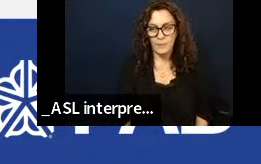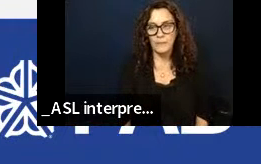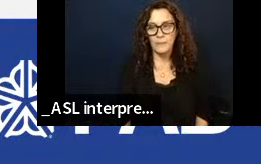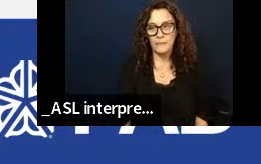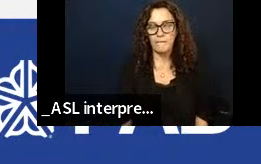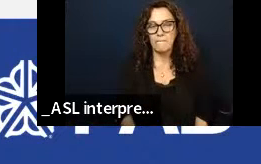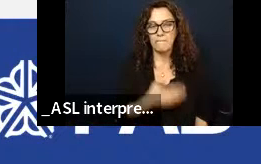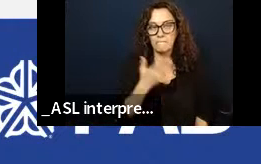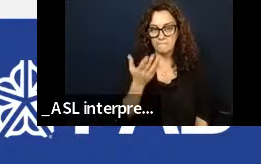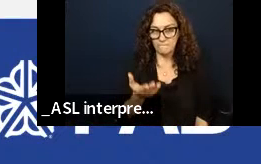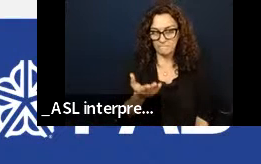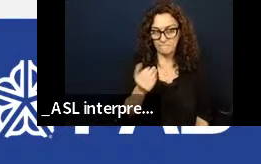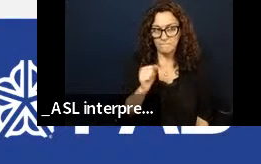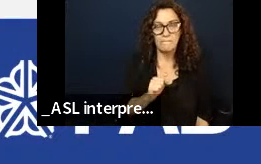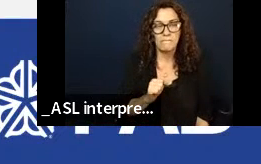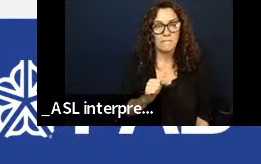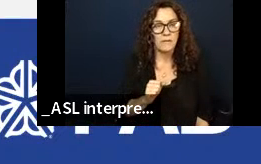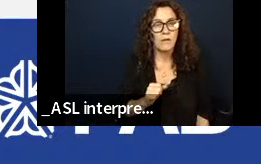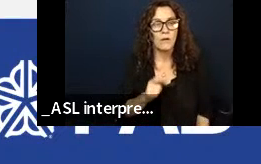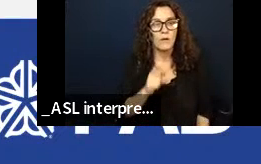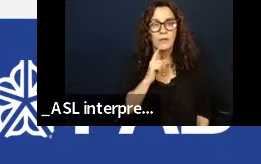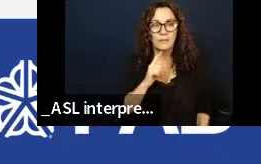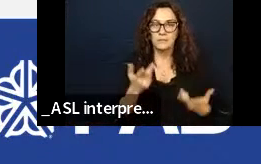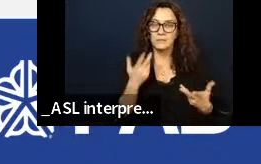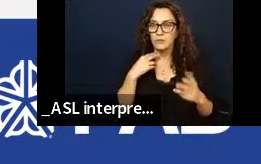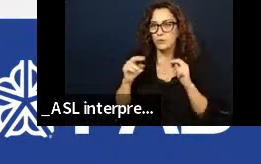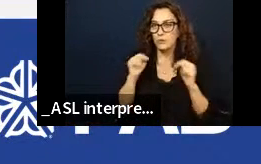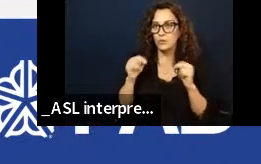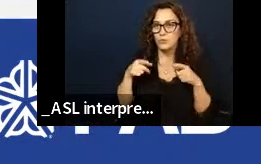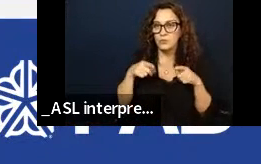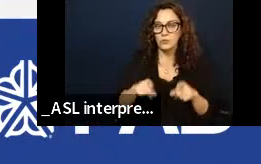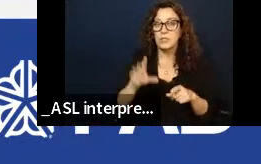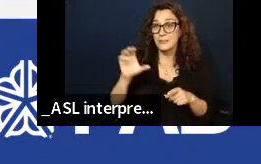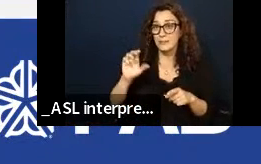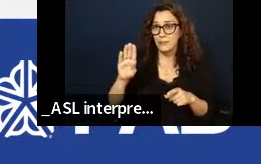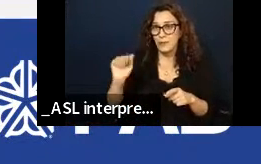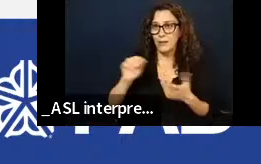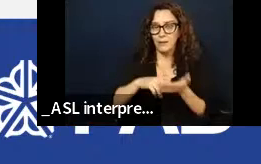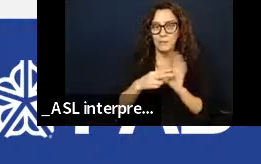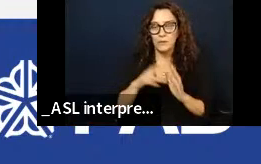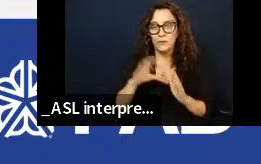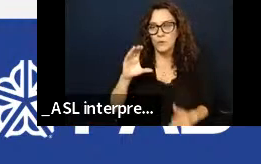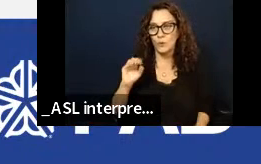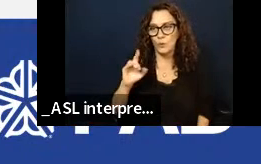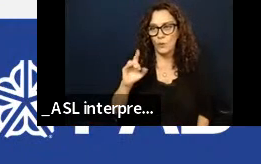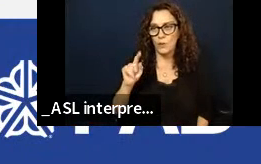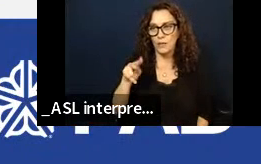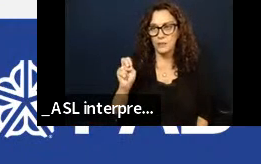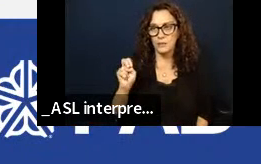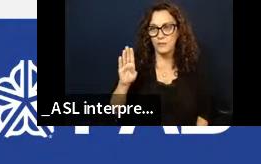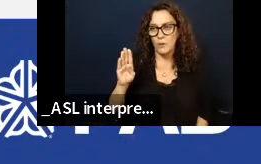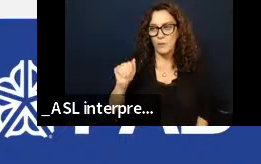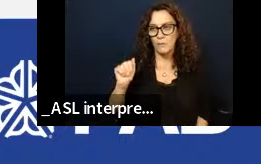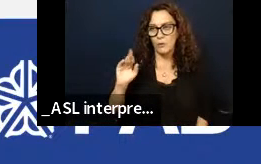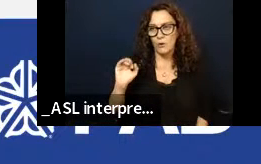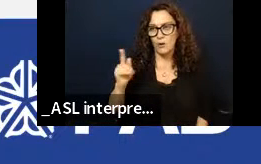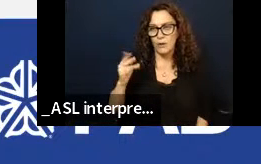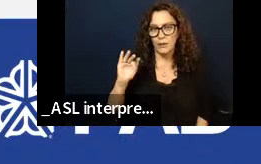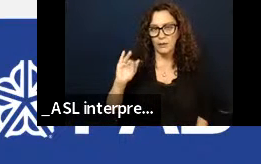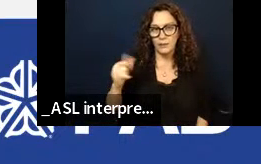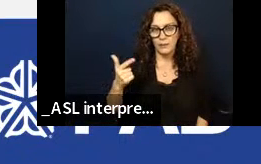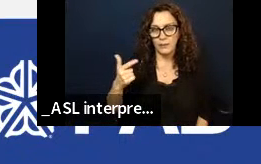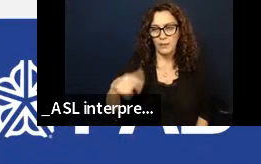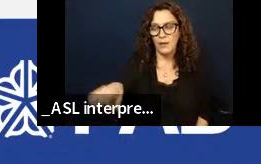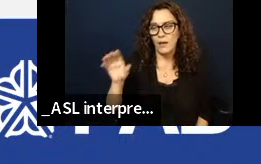this disciplinary matrix is negotiated in the collective bargaining agreement. That is the police union contract that